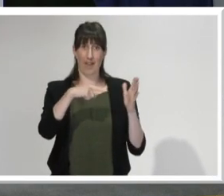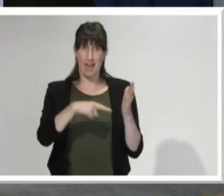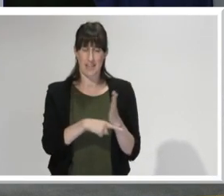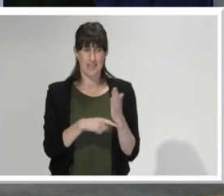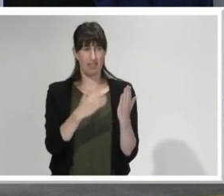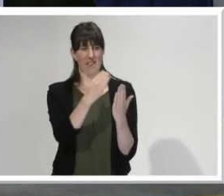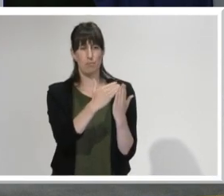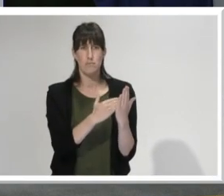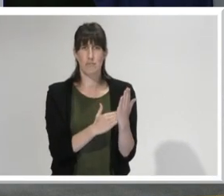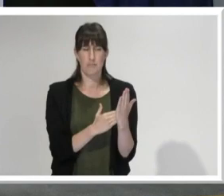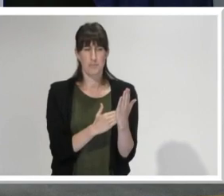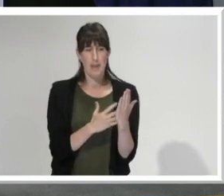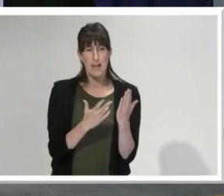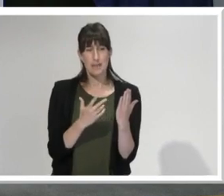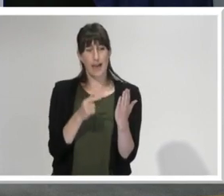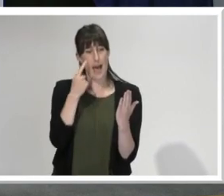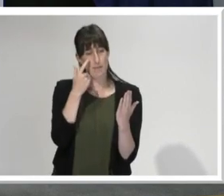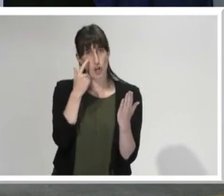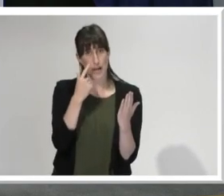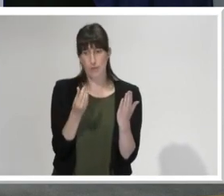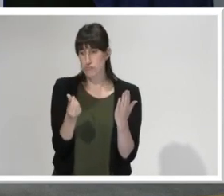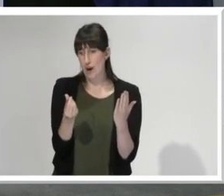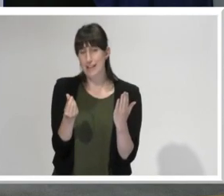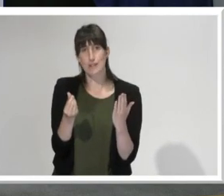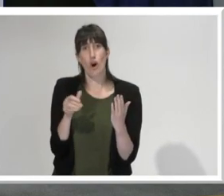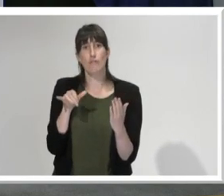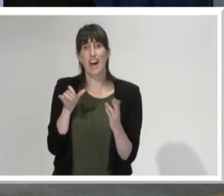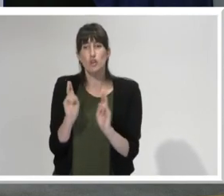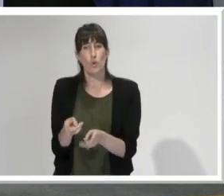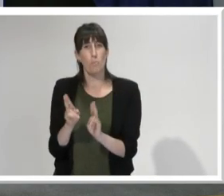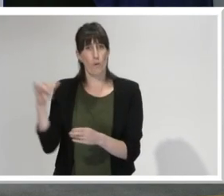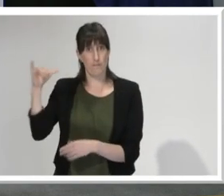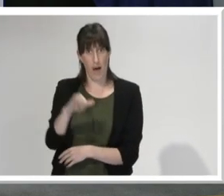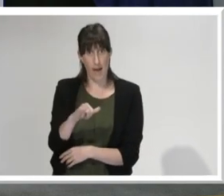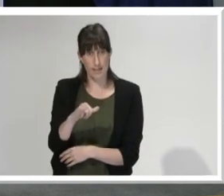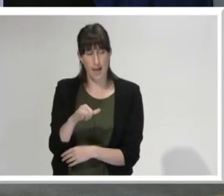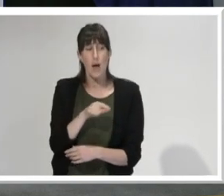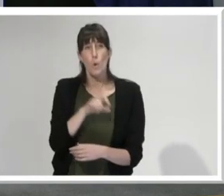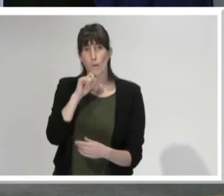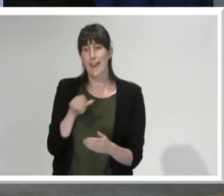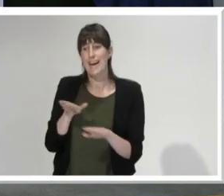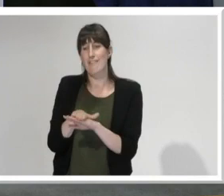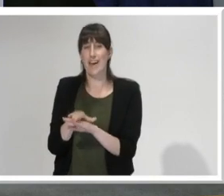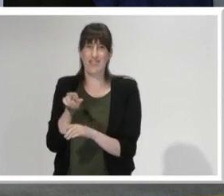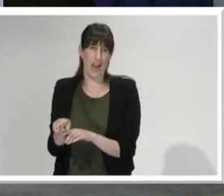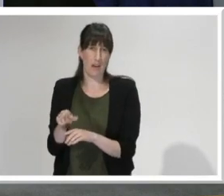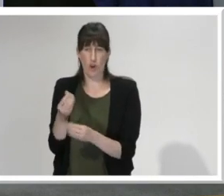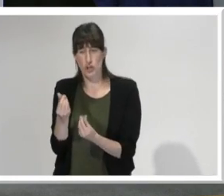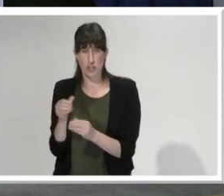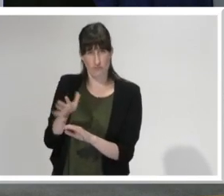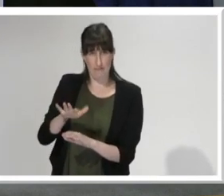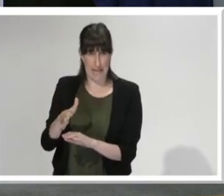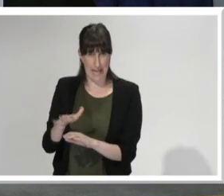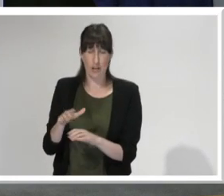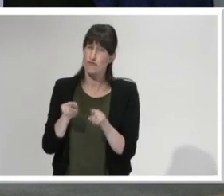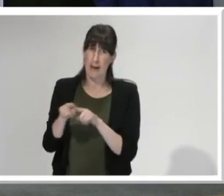of the commercial rates you would pay to come home on a commercial flight if it were available. So they have tried to be fair. It's based on the